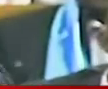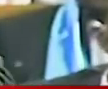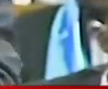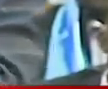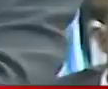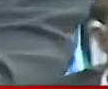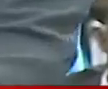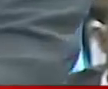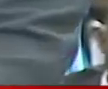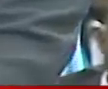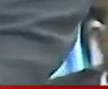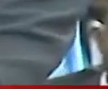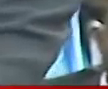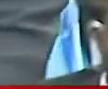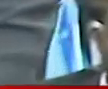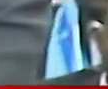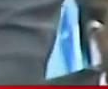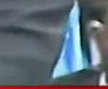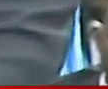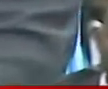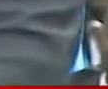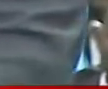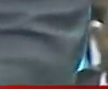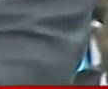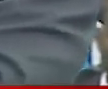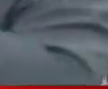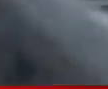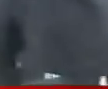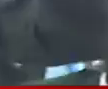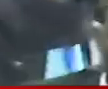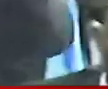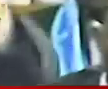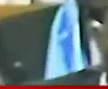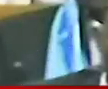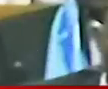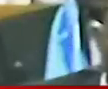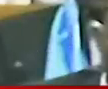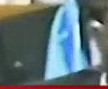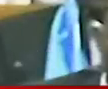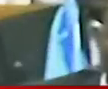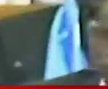used to be said Kalonzo Musyoka hawezi kuachia mtu. Nilimwachia ndugu Raila sikumwachia.